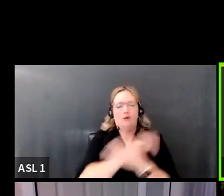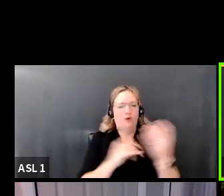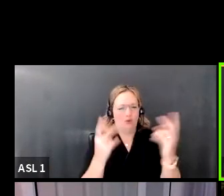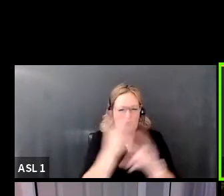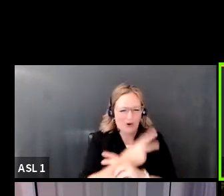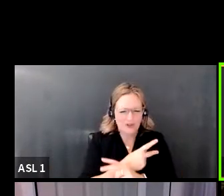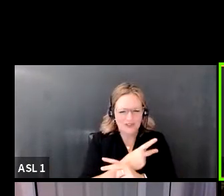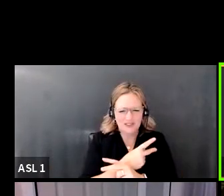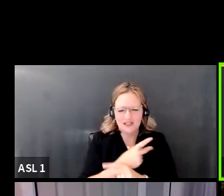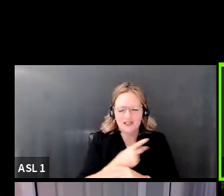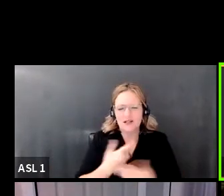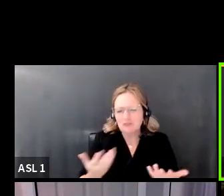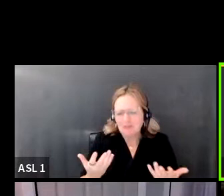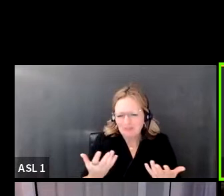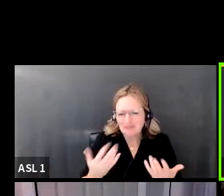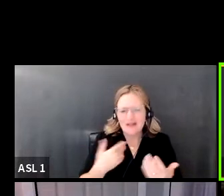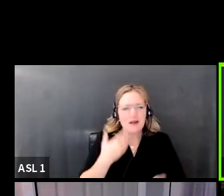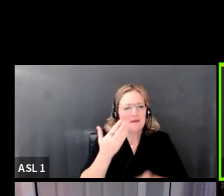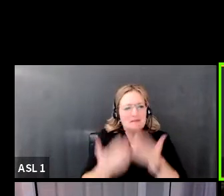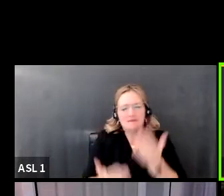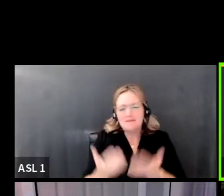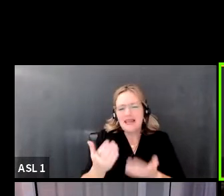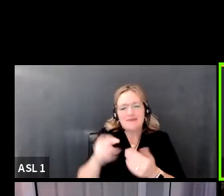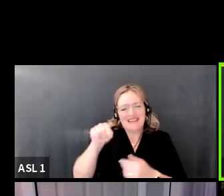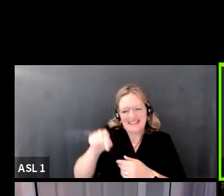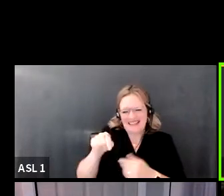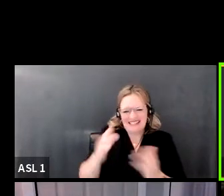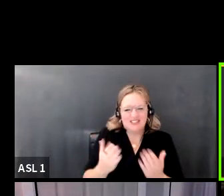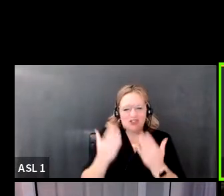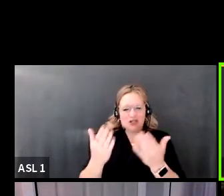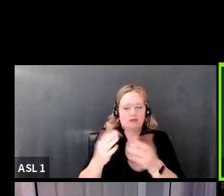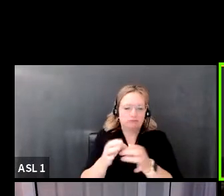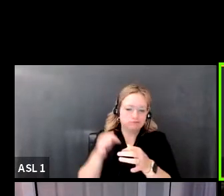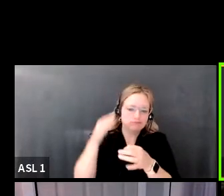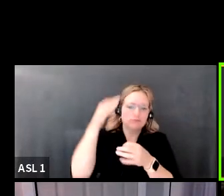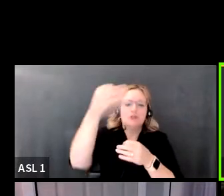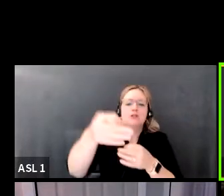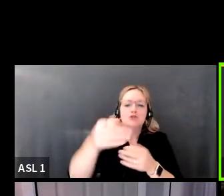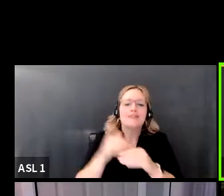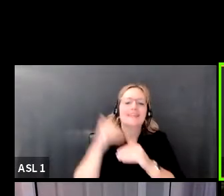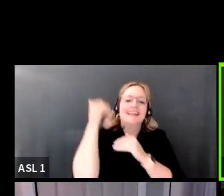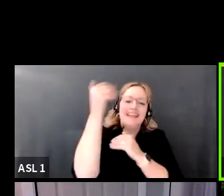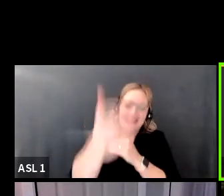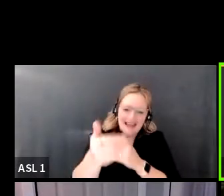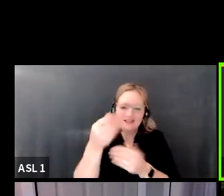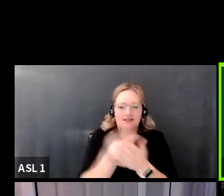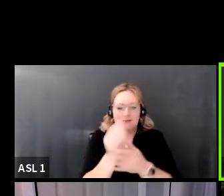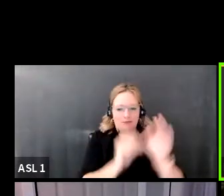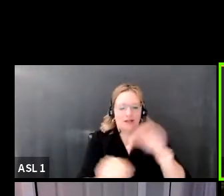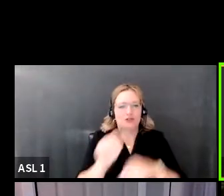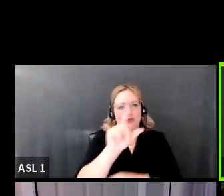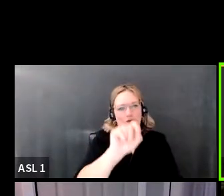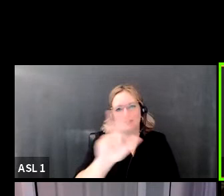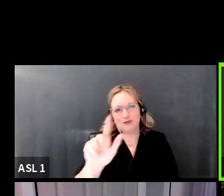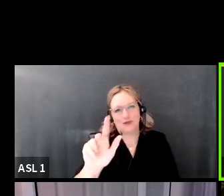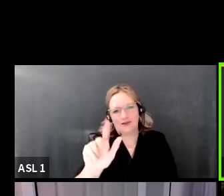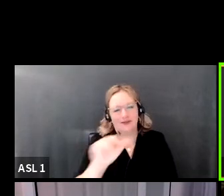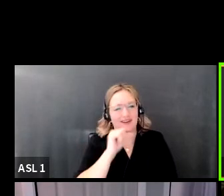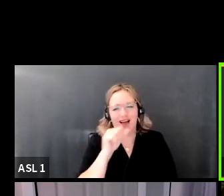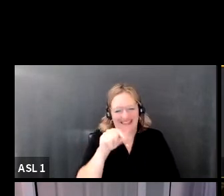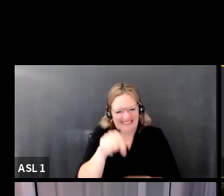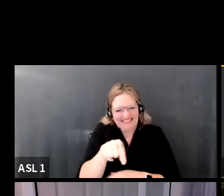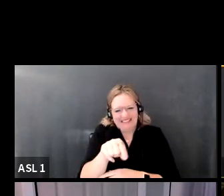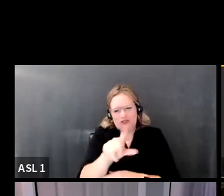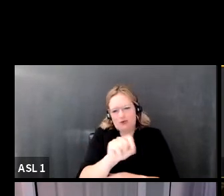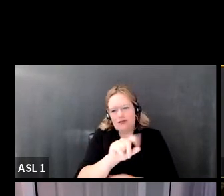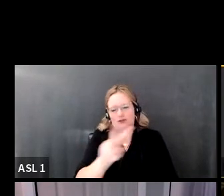suggestions should be good for the following you for for the following budget cycle say 2023 instead of 2022